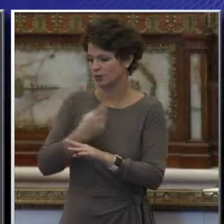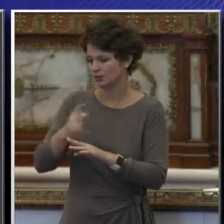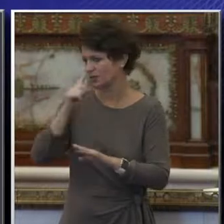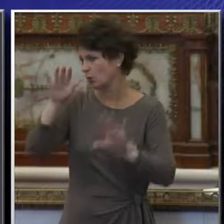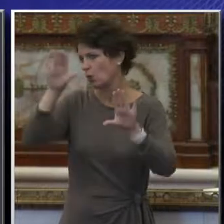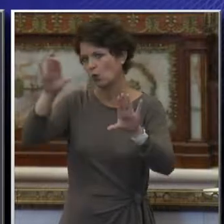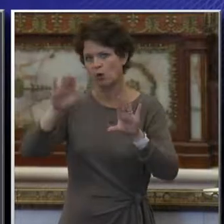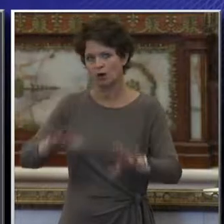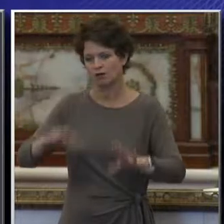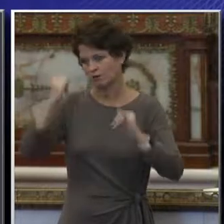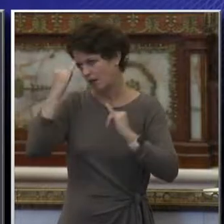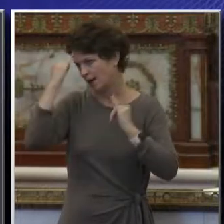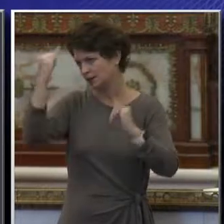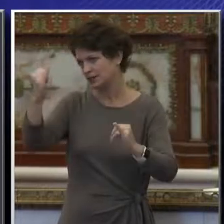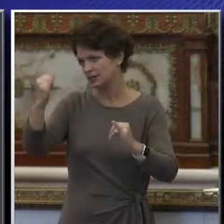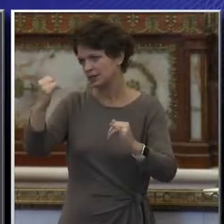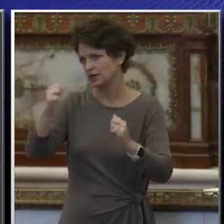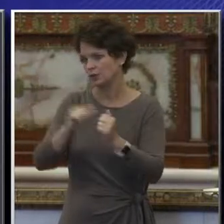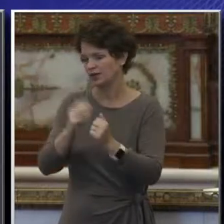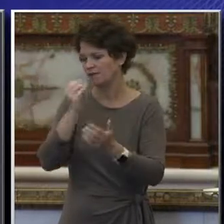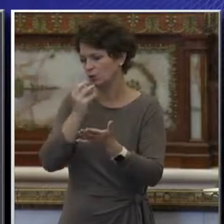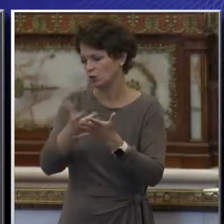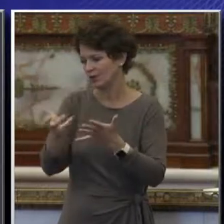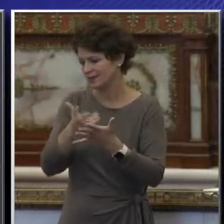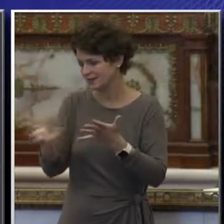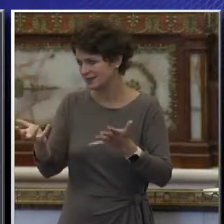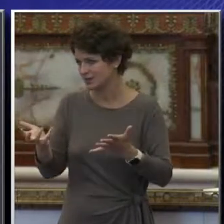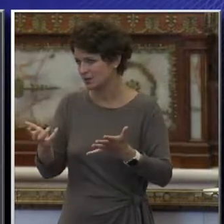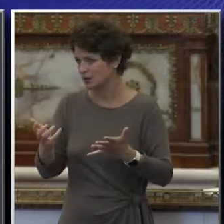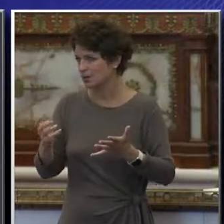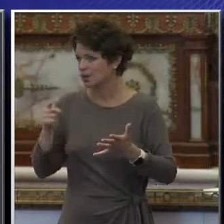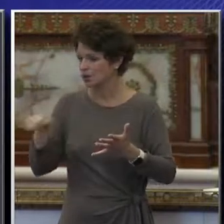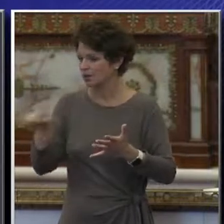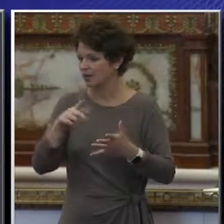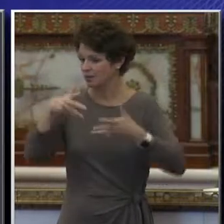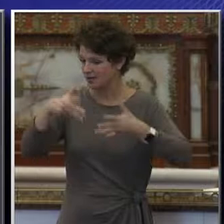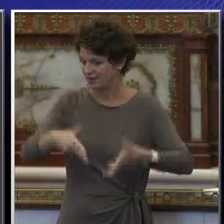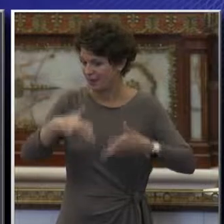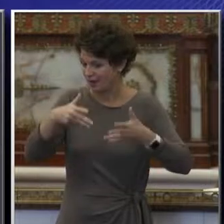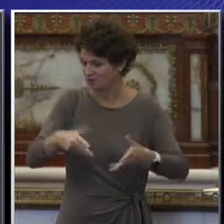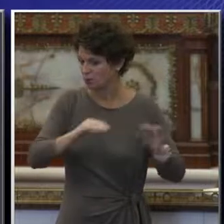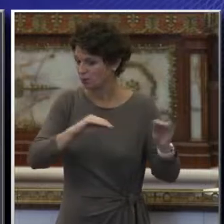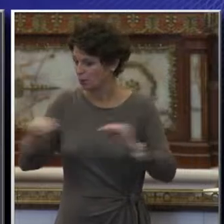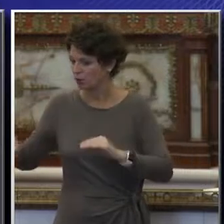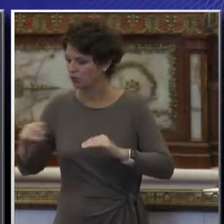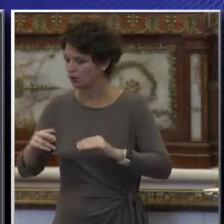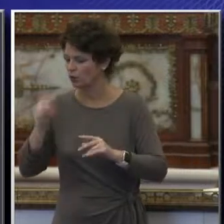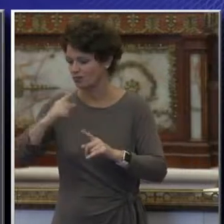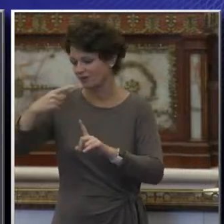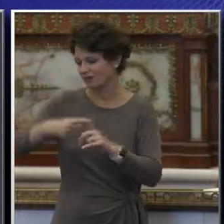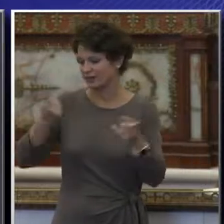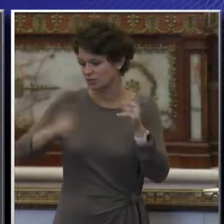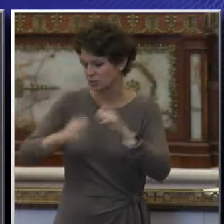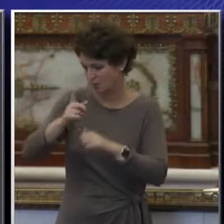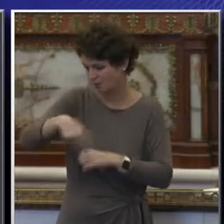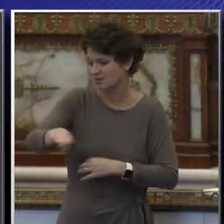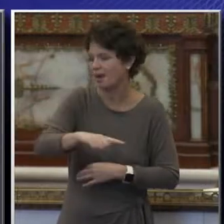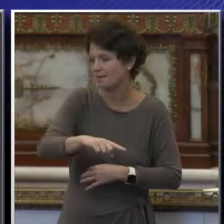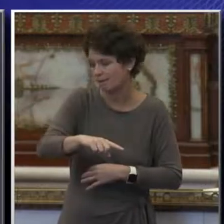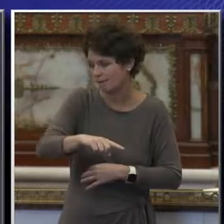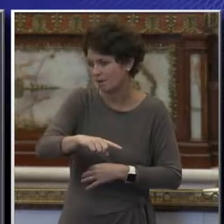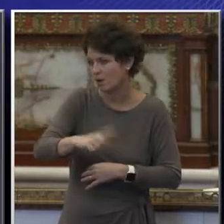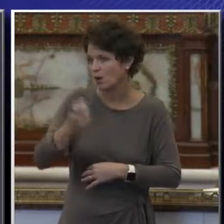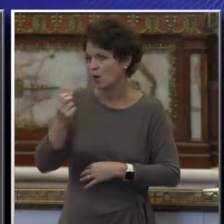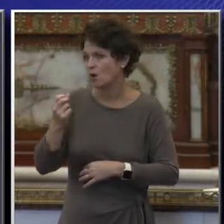wonderful idea, you know, with food waste. Are they going to remain, or are you going to move them, or do you have a lease agreement with them, or are we